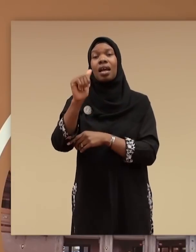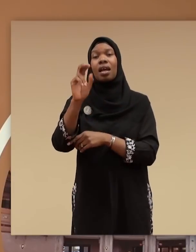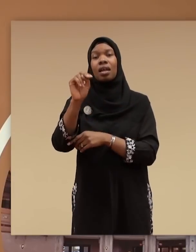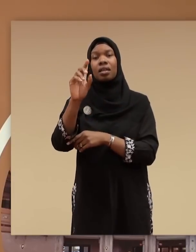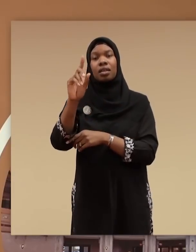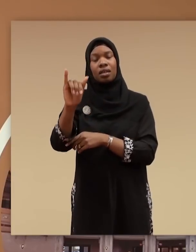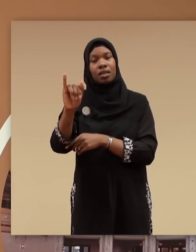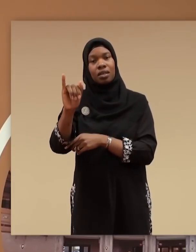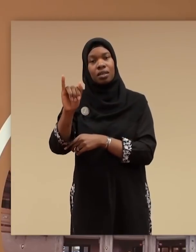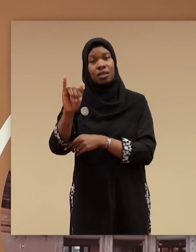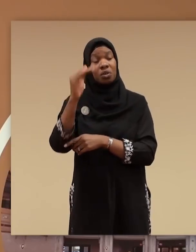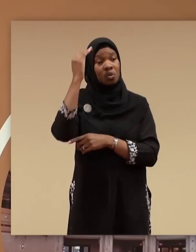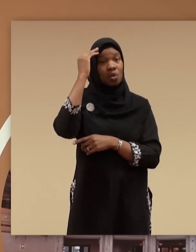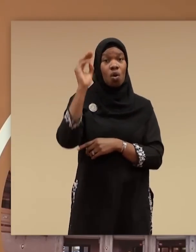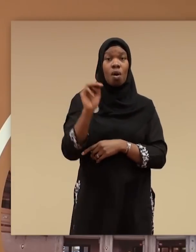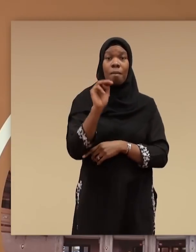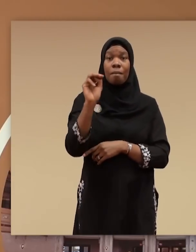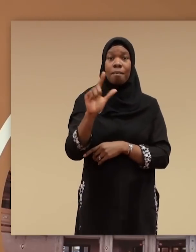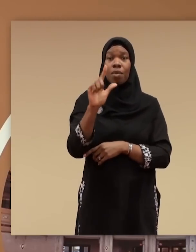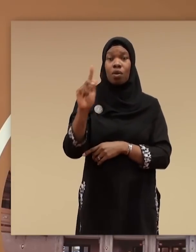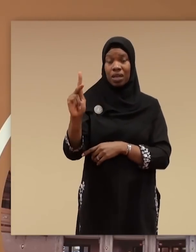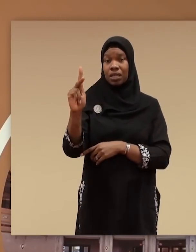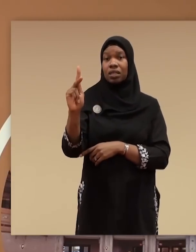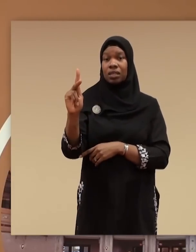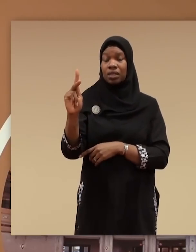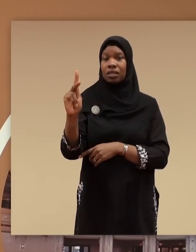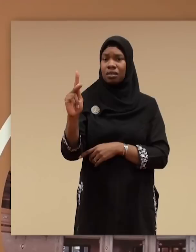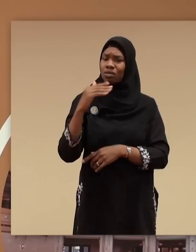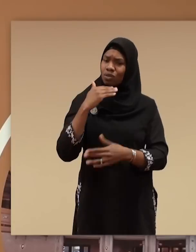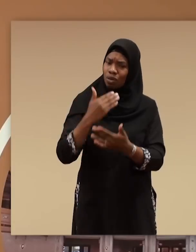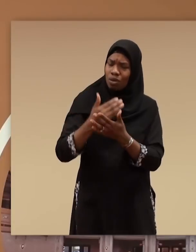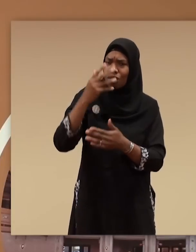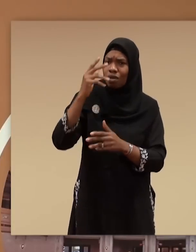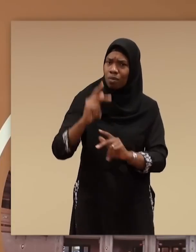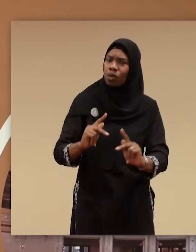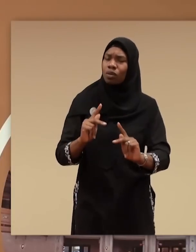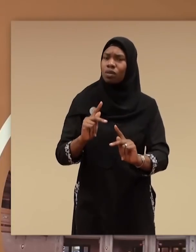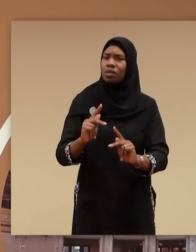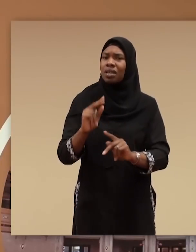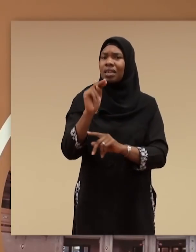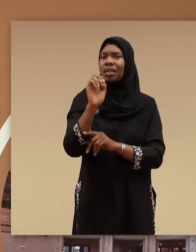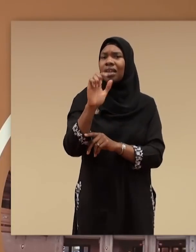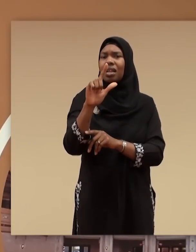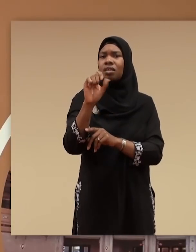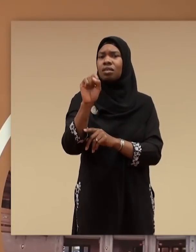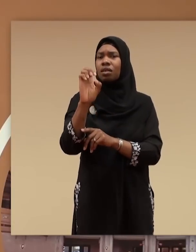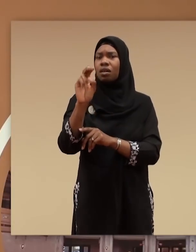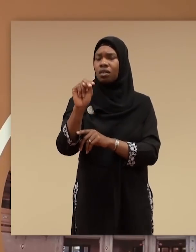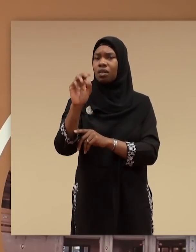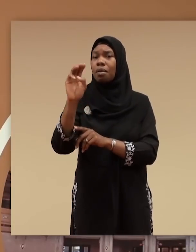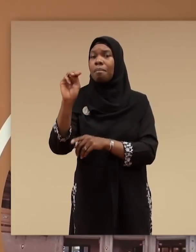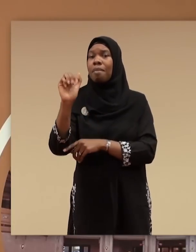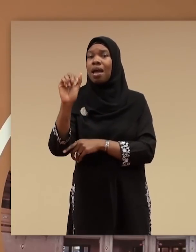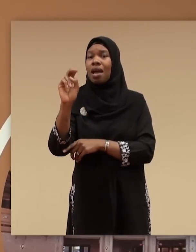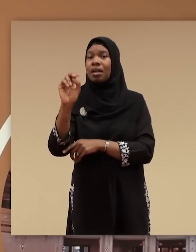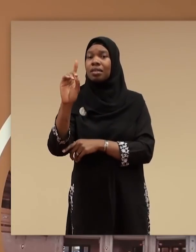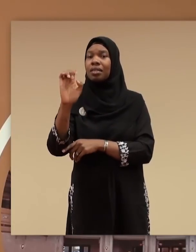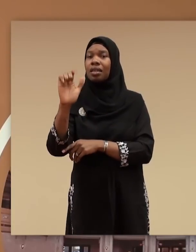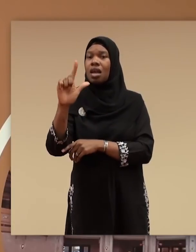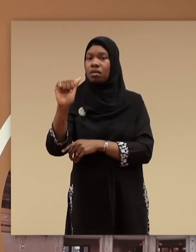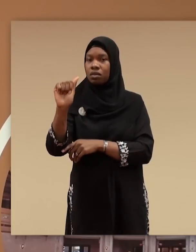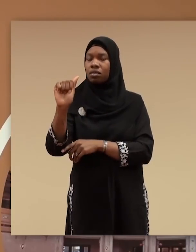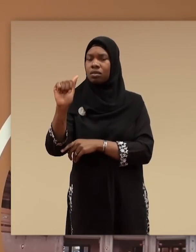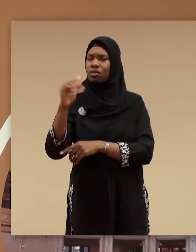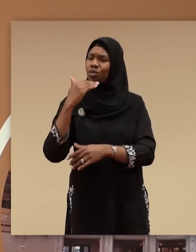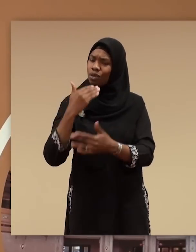good person. Nelson Mandela is a good person. They defended humanity and the right of human